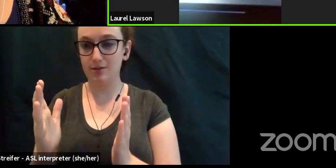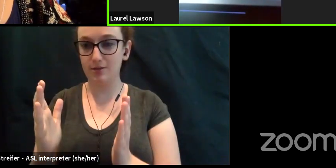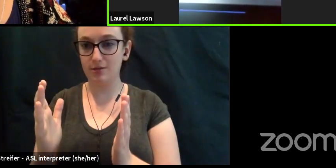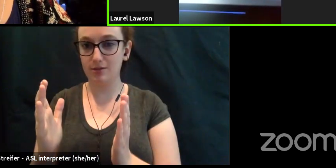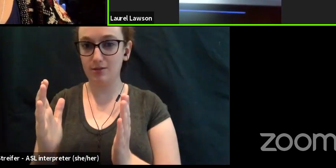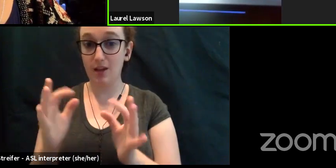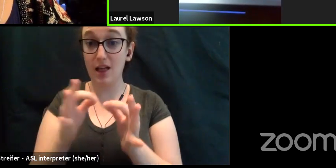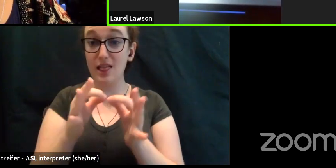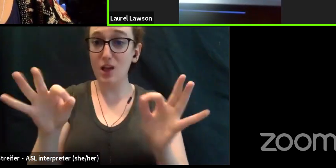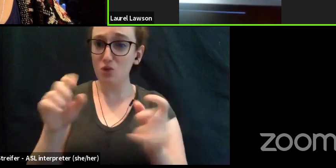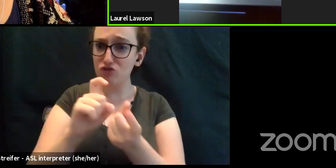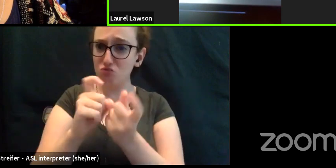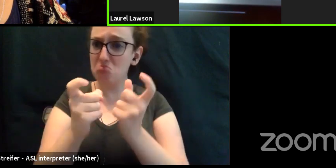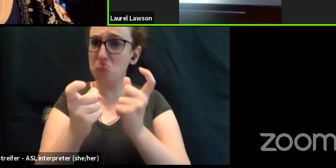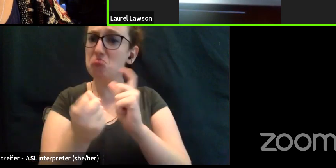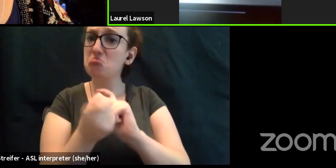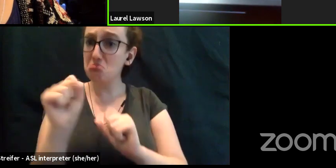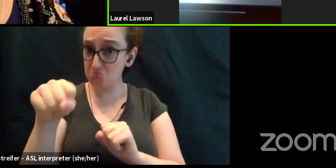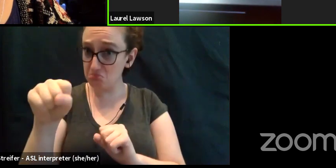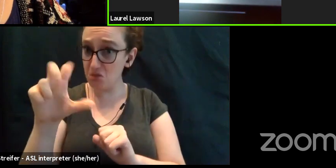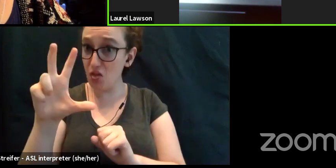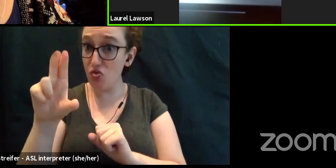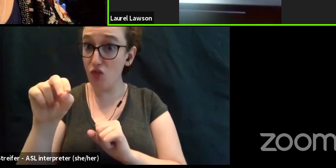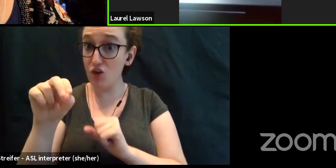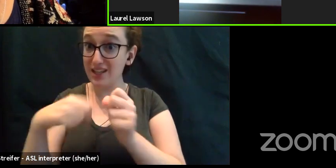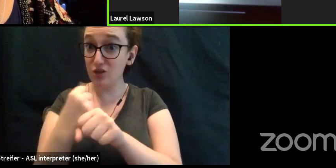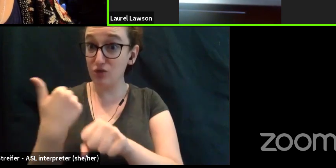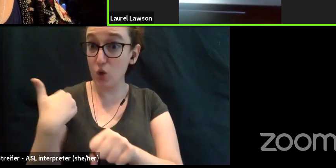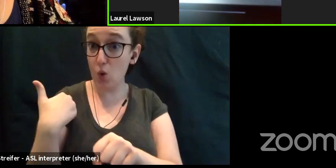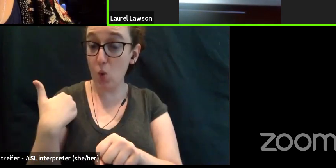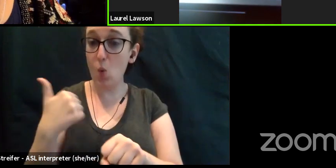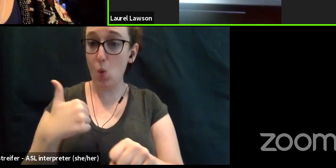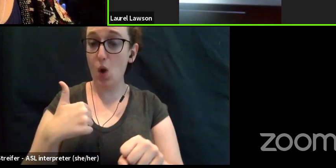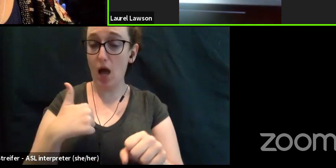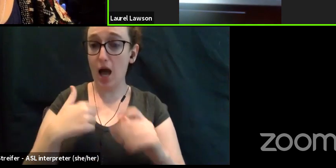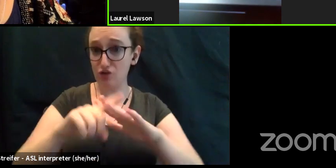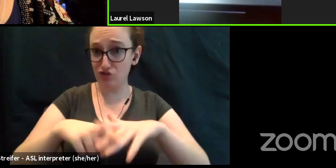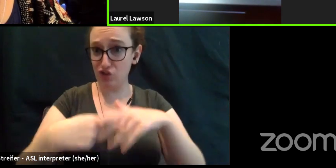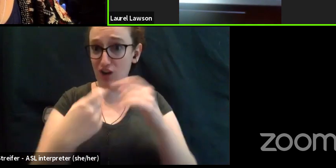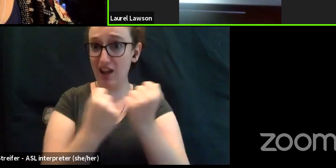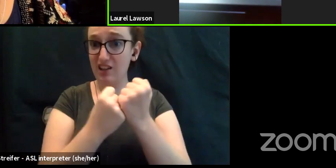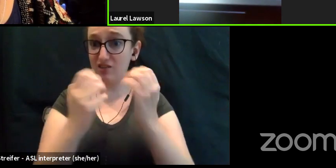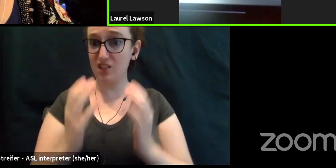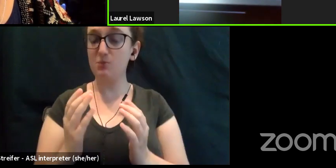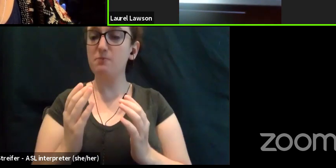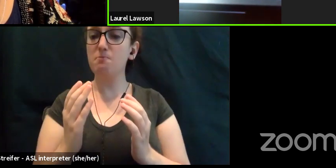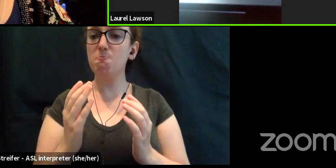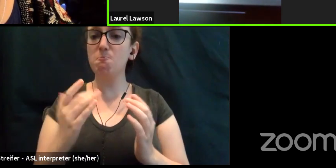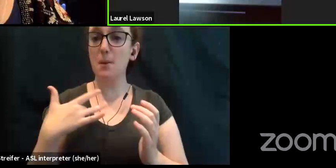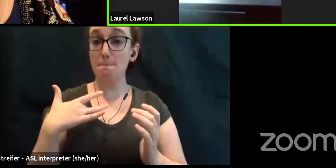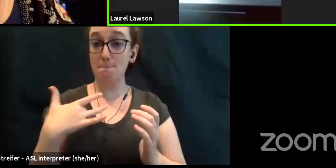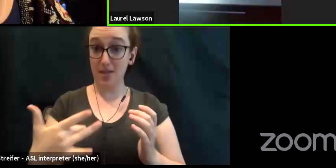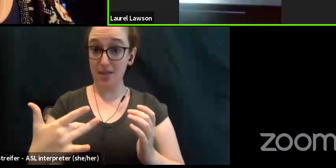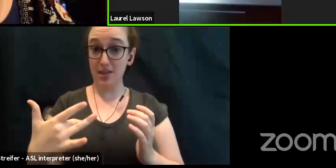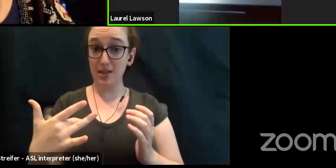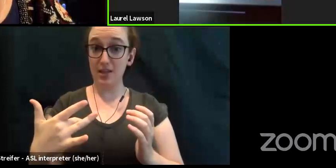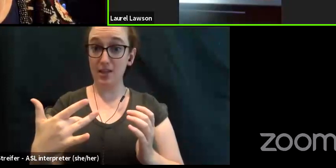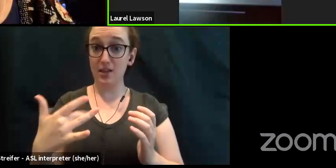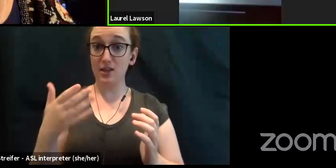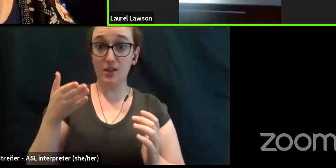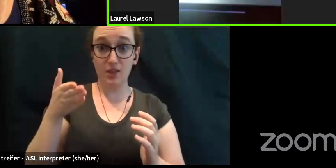Language shifts over time. 30 years ago, when I was being trained as an activist, the dominant style knew then